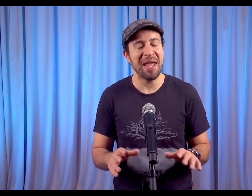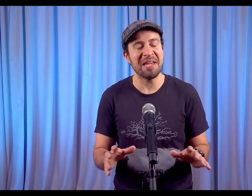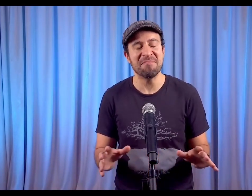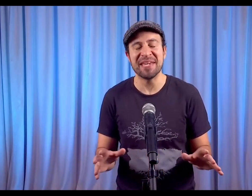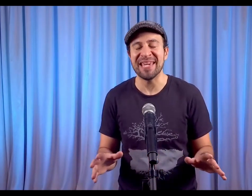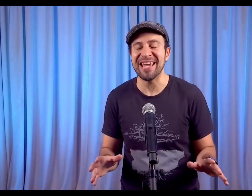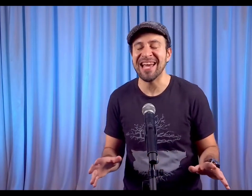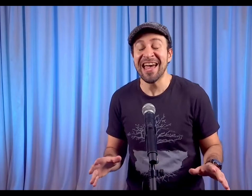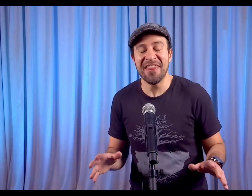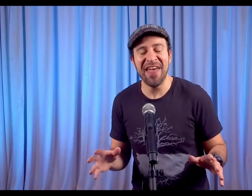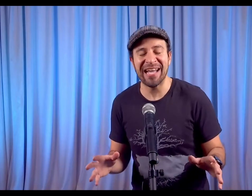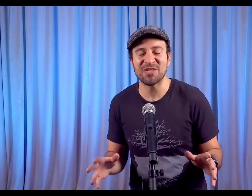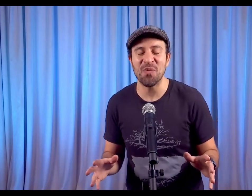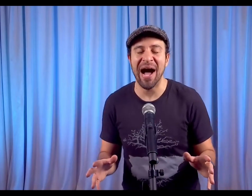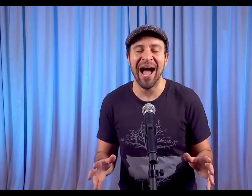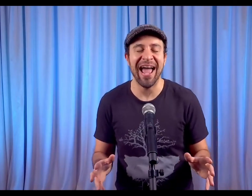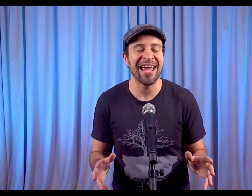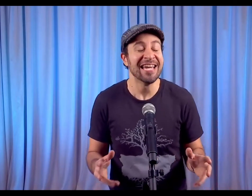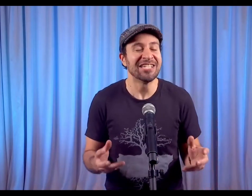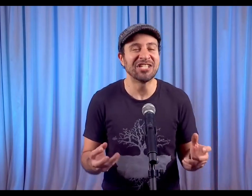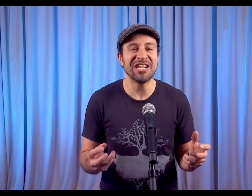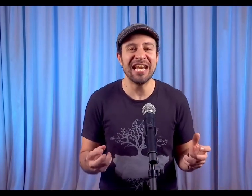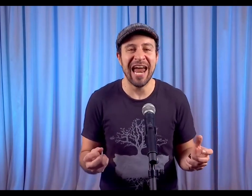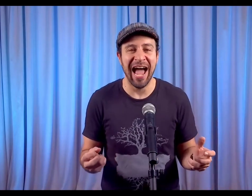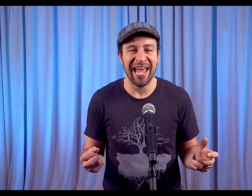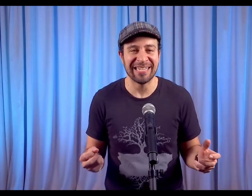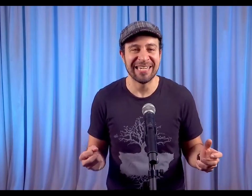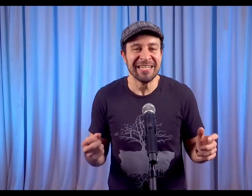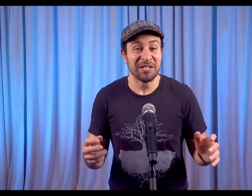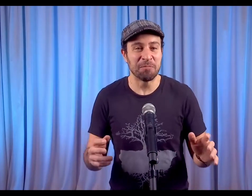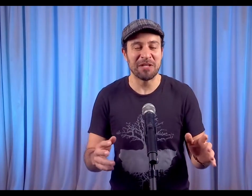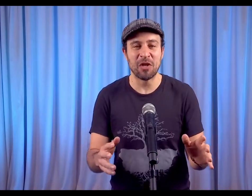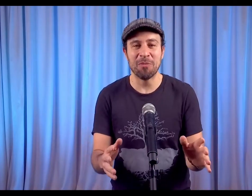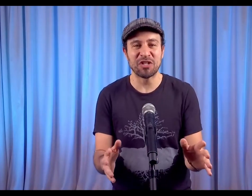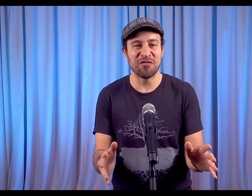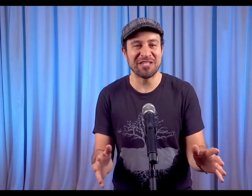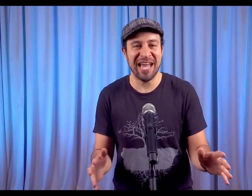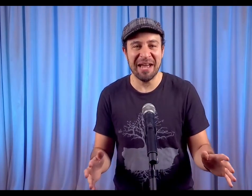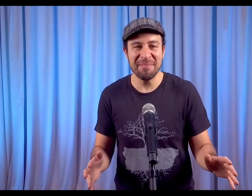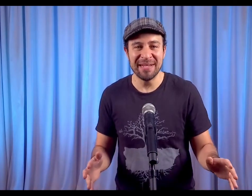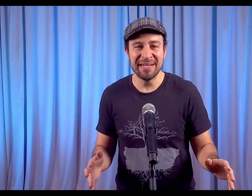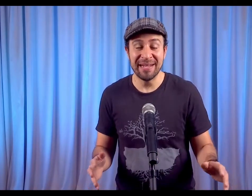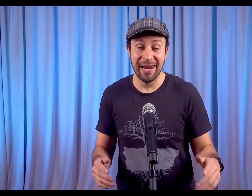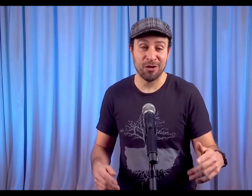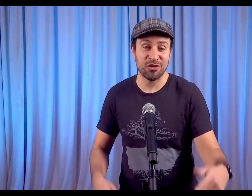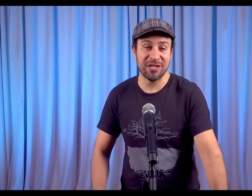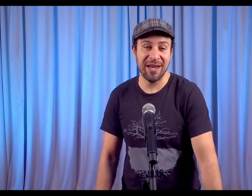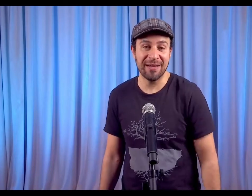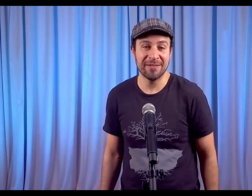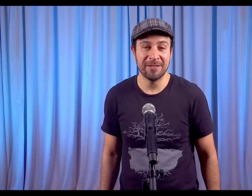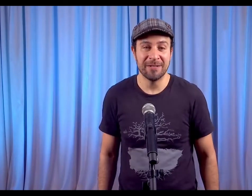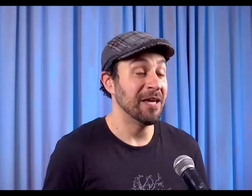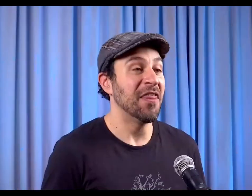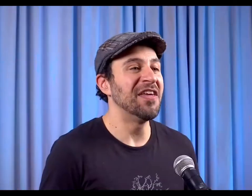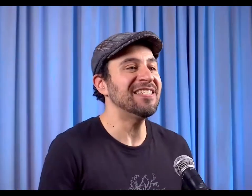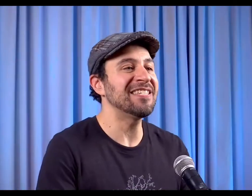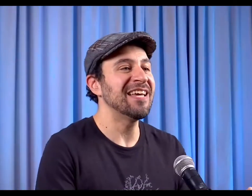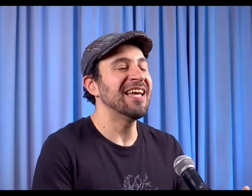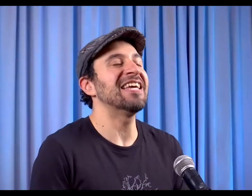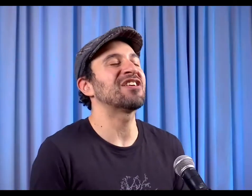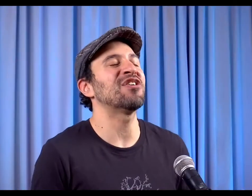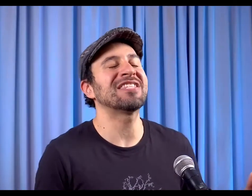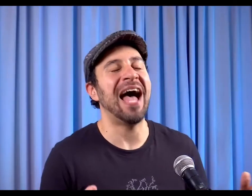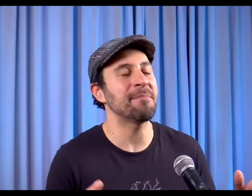place. Maybe that's why she likes to spend so much of her time en la cocina.